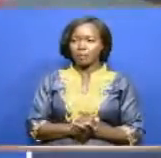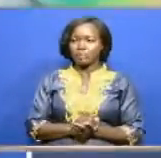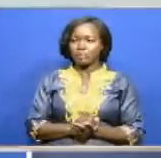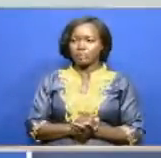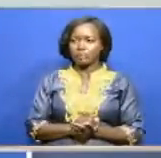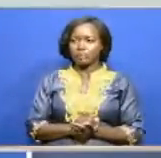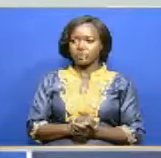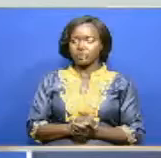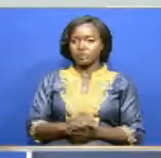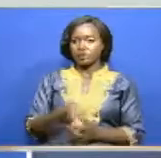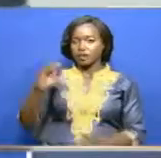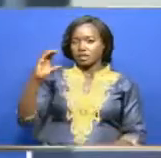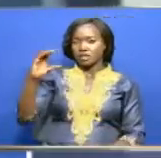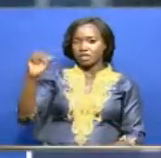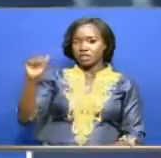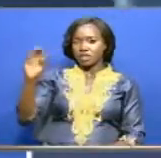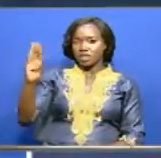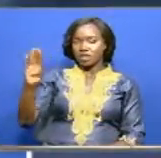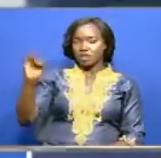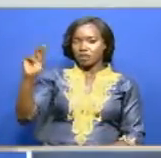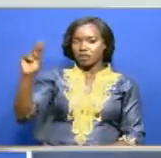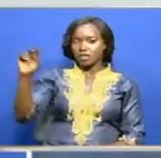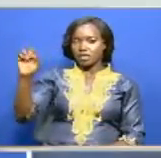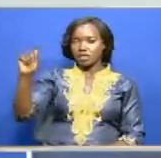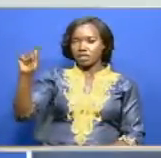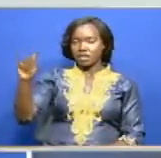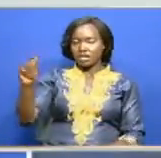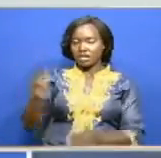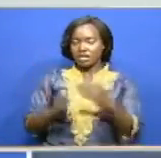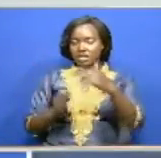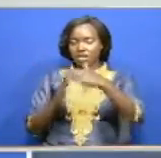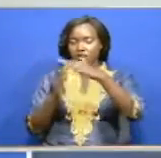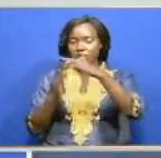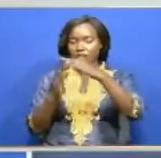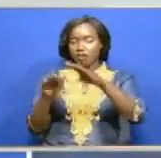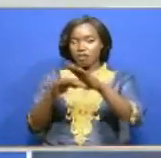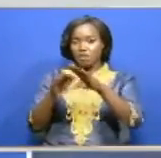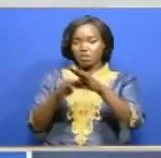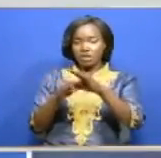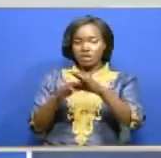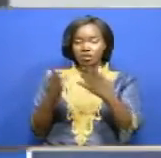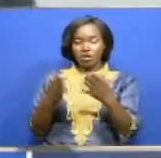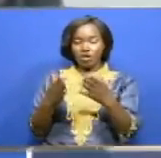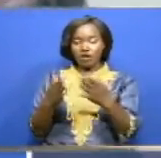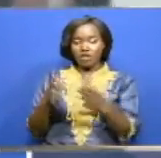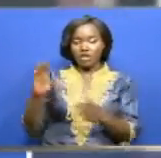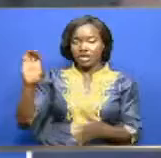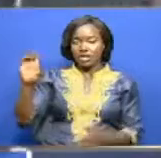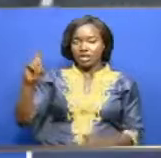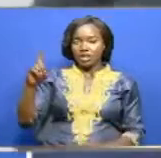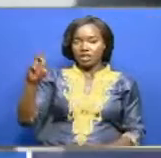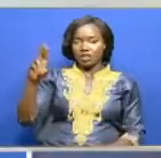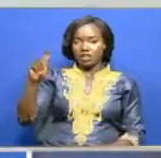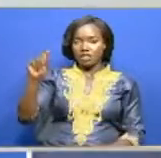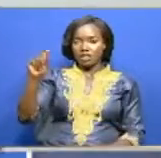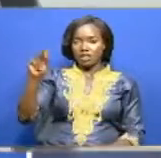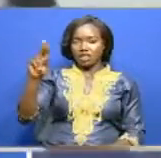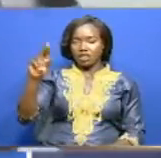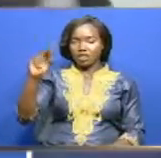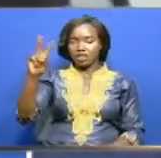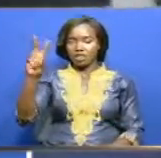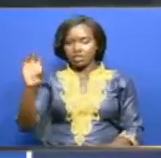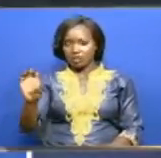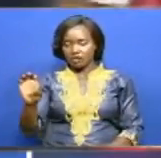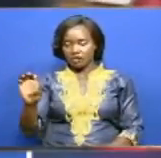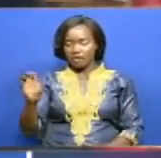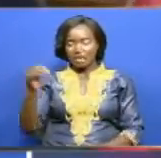The cabinet and senior members of the executive will go on recess starting this week until the end of the month. This